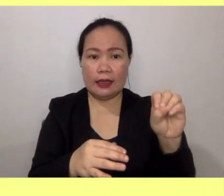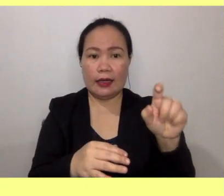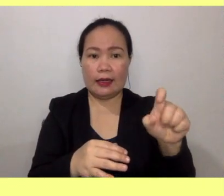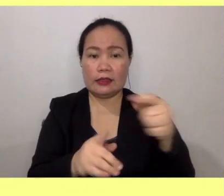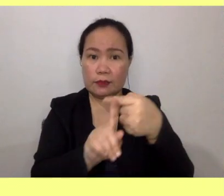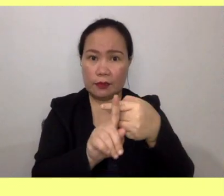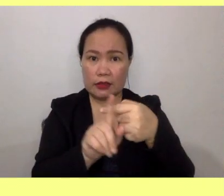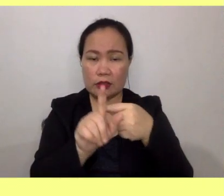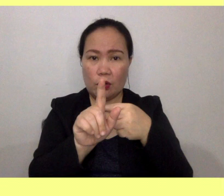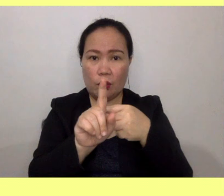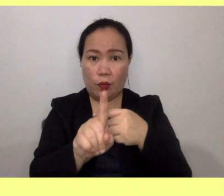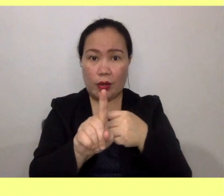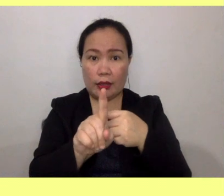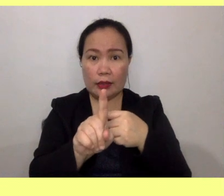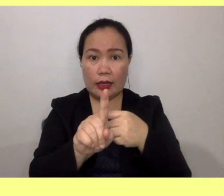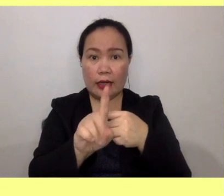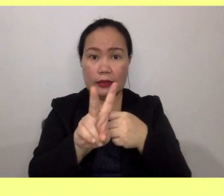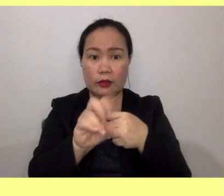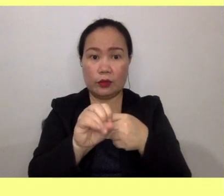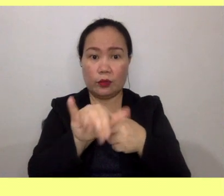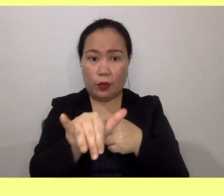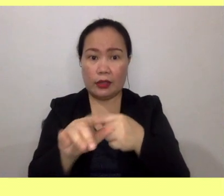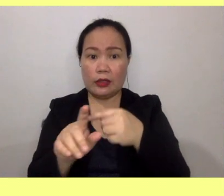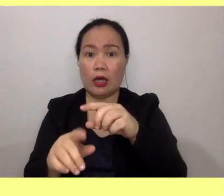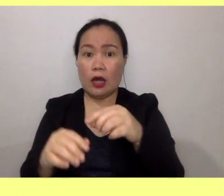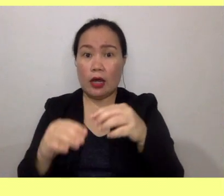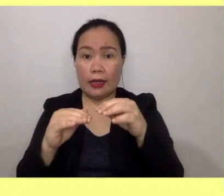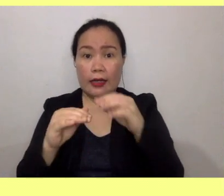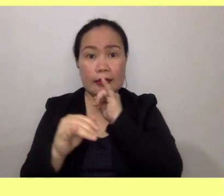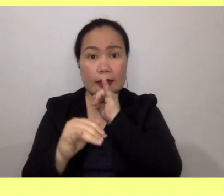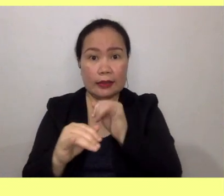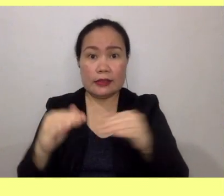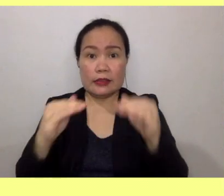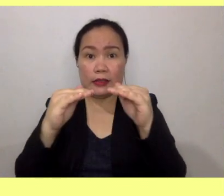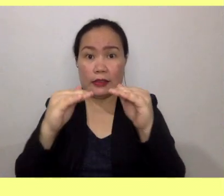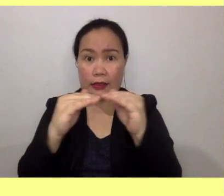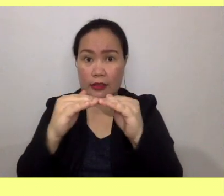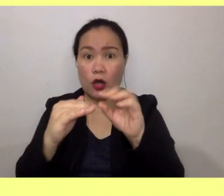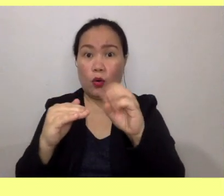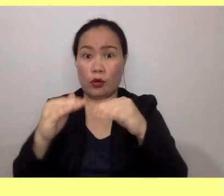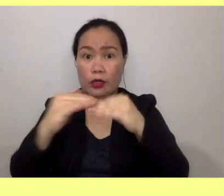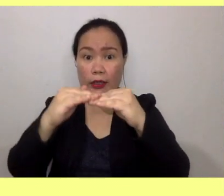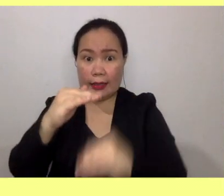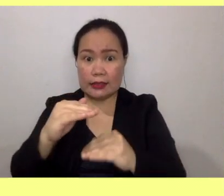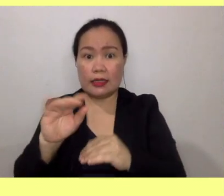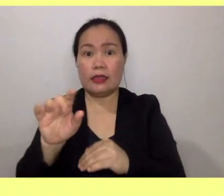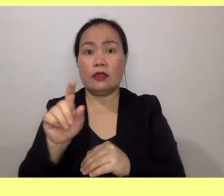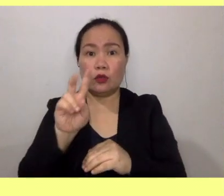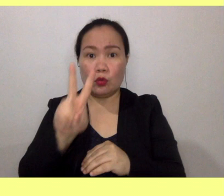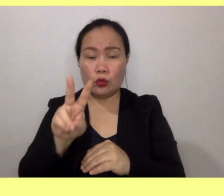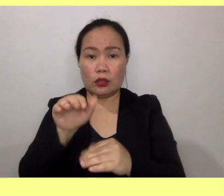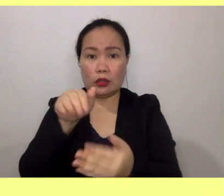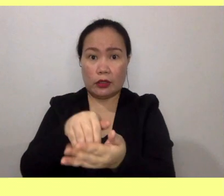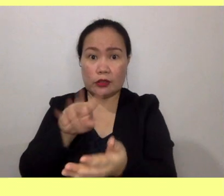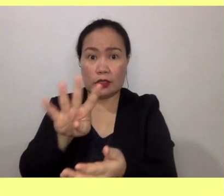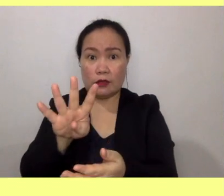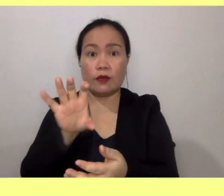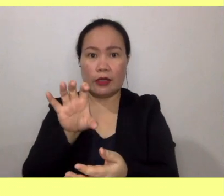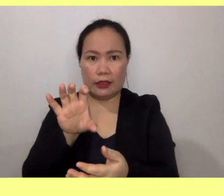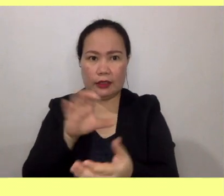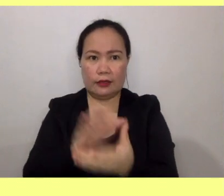80x plus 120y is less than or equal to 2,400. So, this is